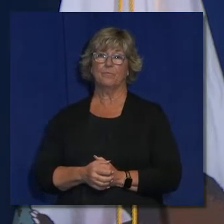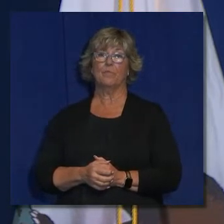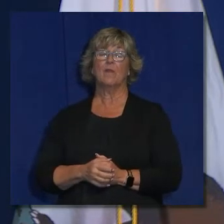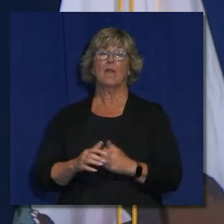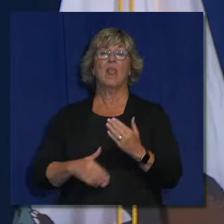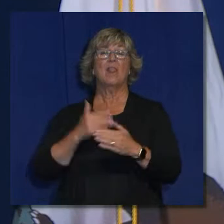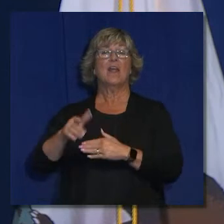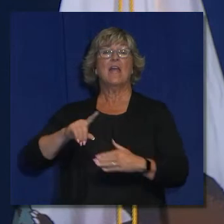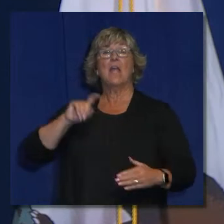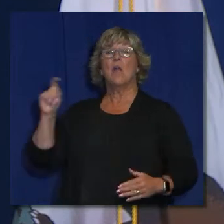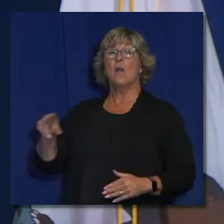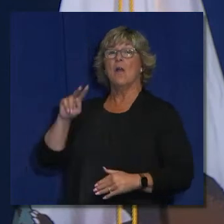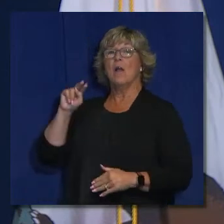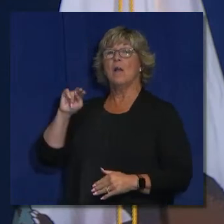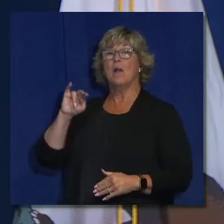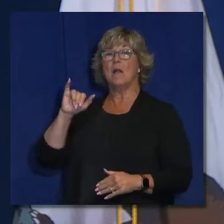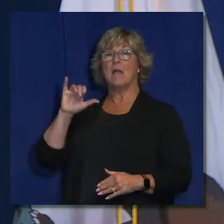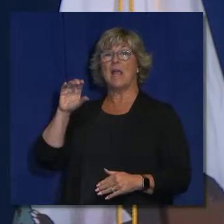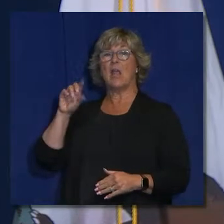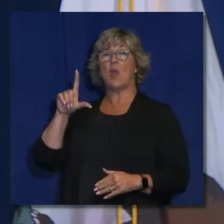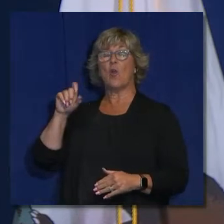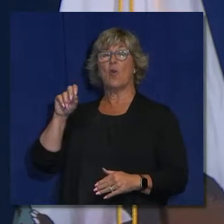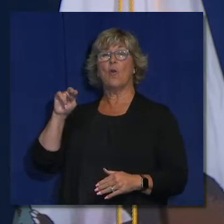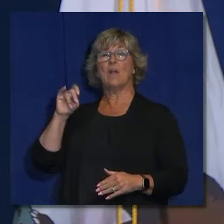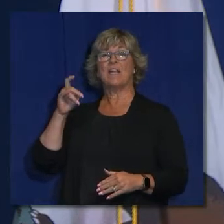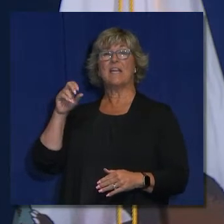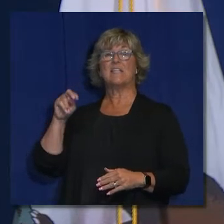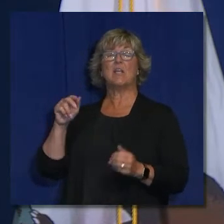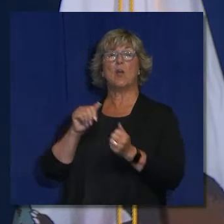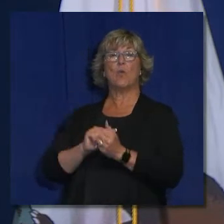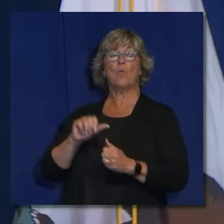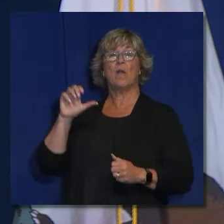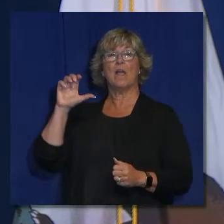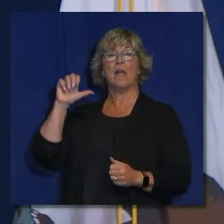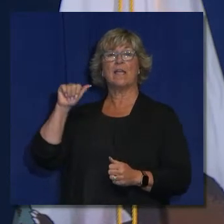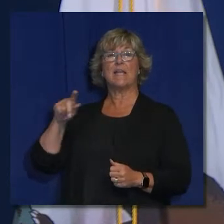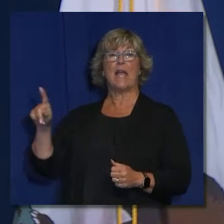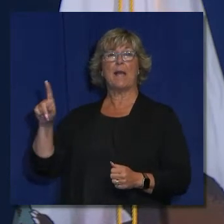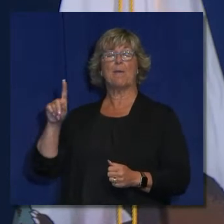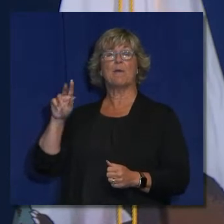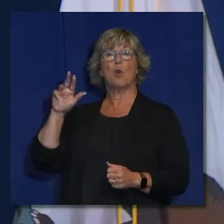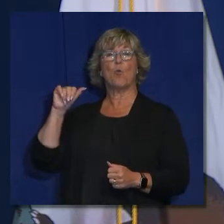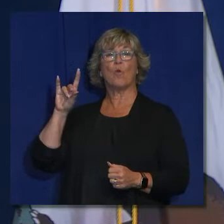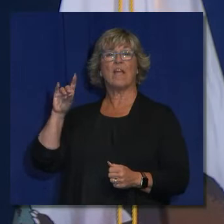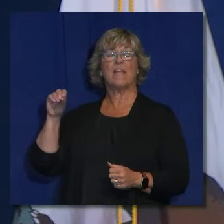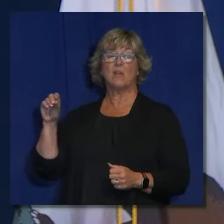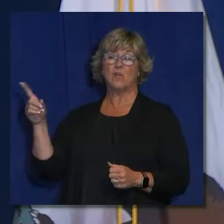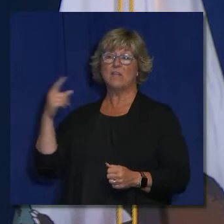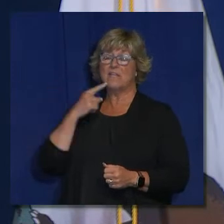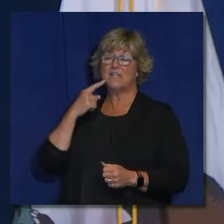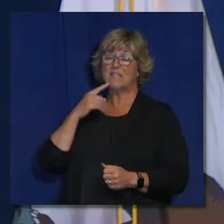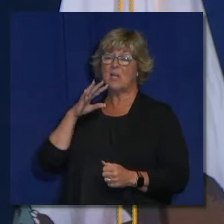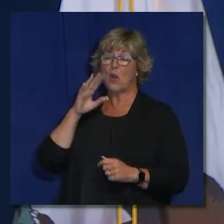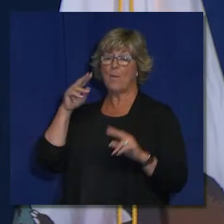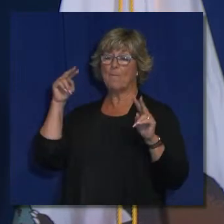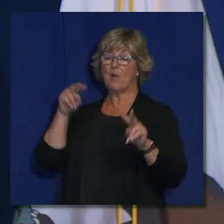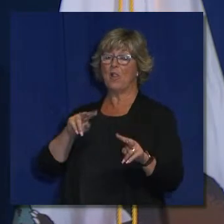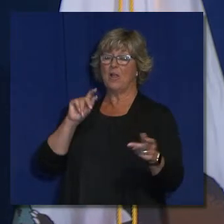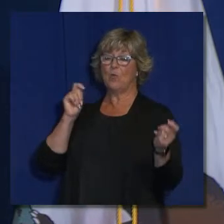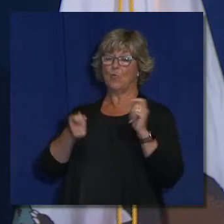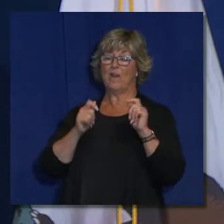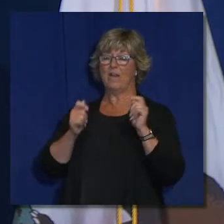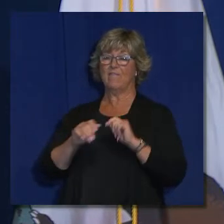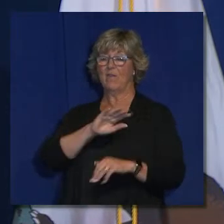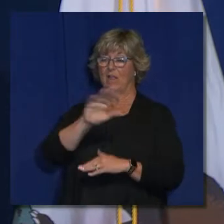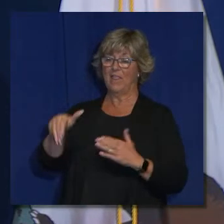Good morning, Governor. Nicole Nixon with Cap Radio. I want to follow up on something you said a few questions ago about wanting to look at reforming